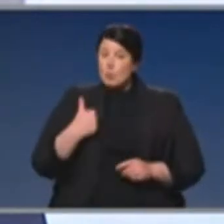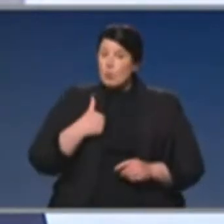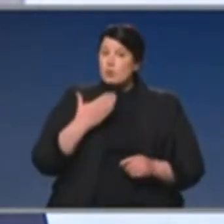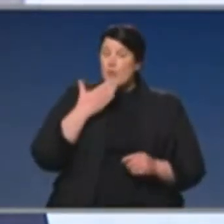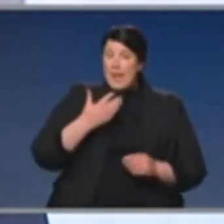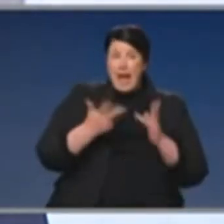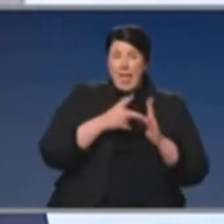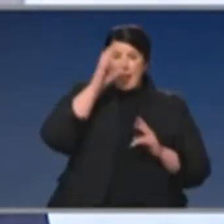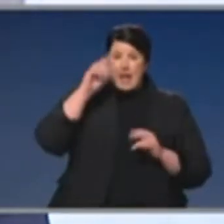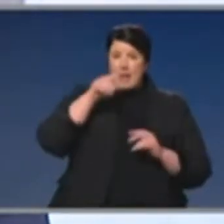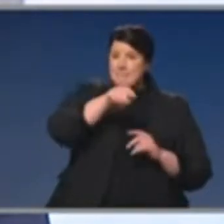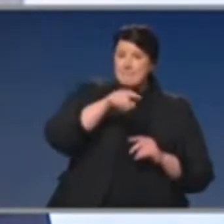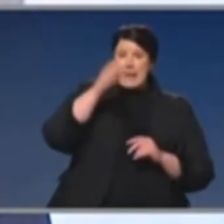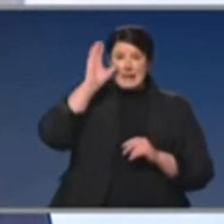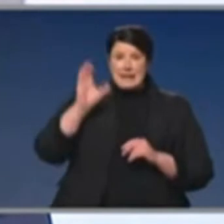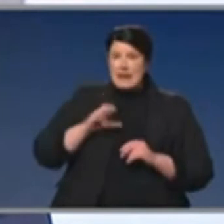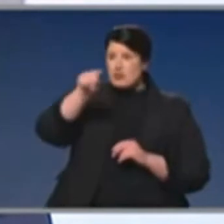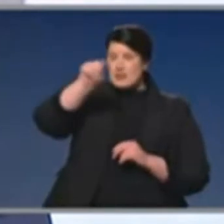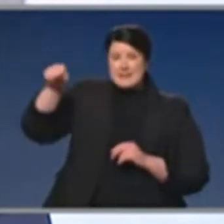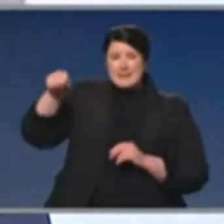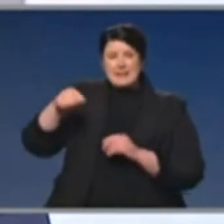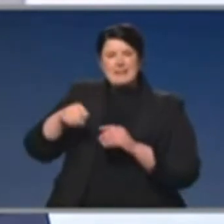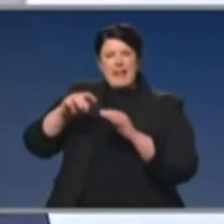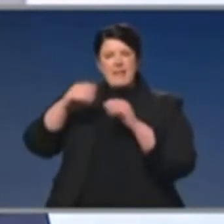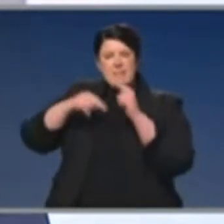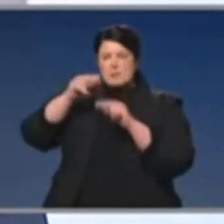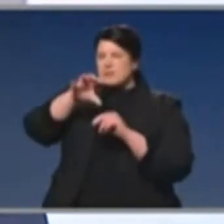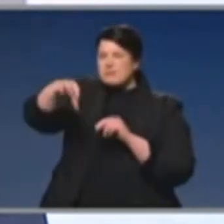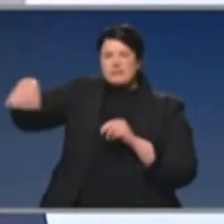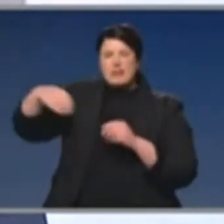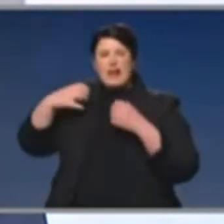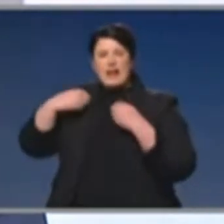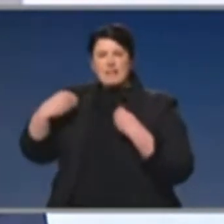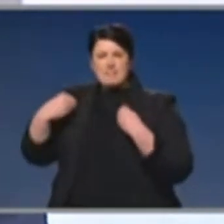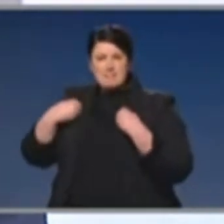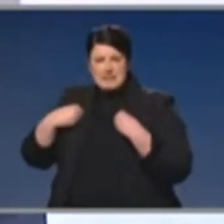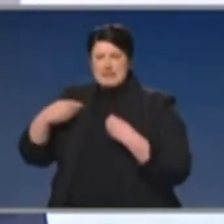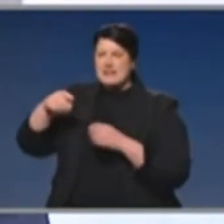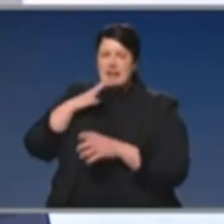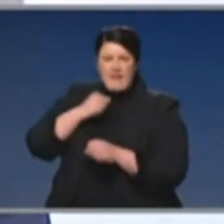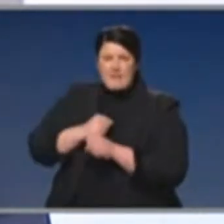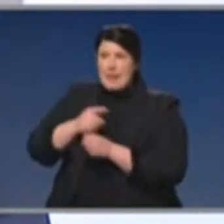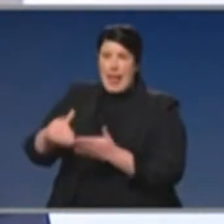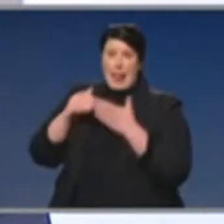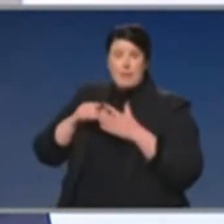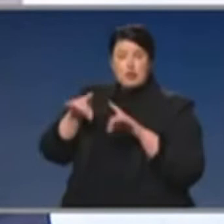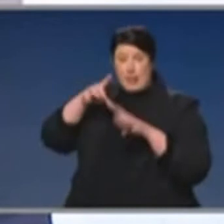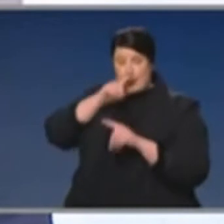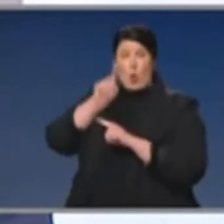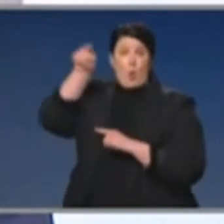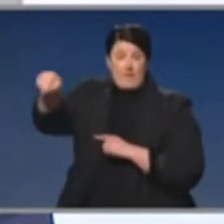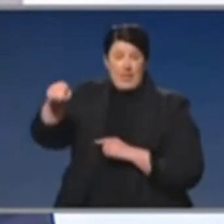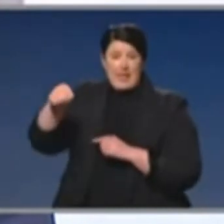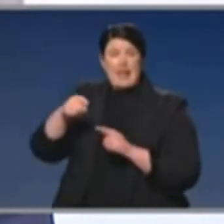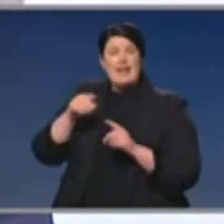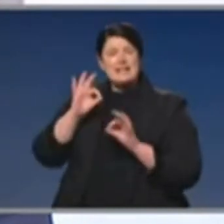embassies and that have assisted us and Australians in these circumstances, particularly the British. They've been tremendous, and we thank them very much. I also